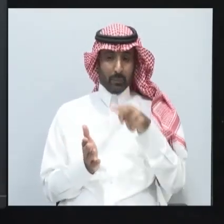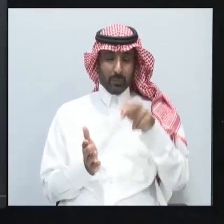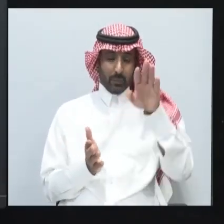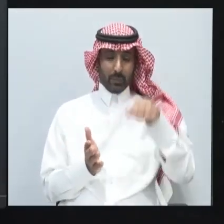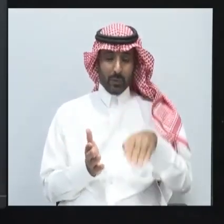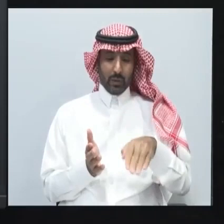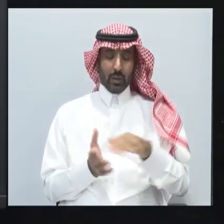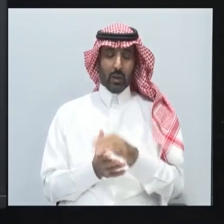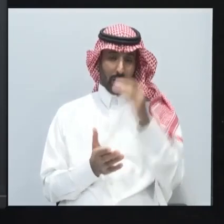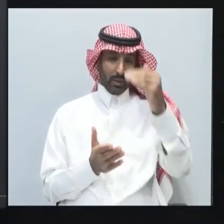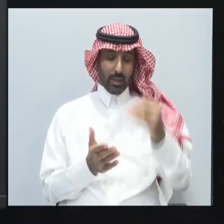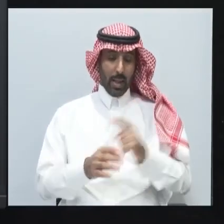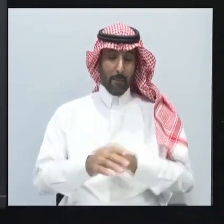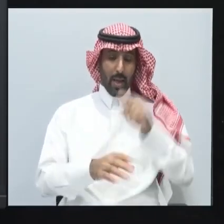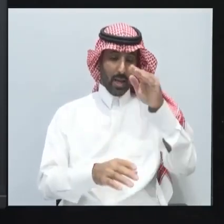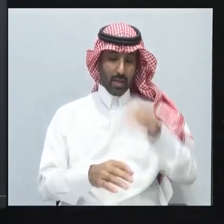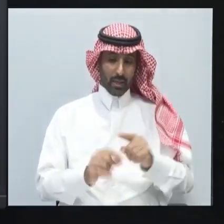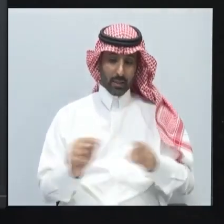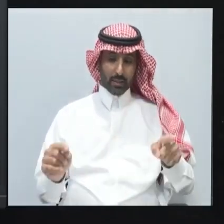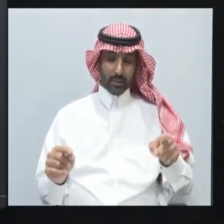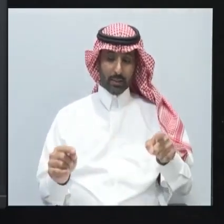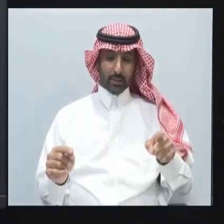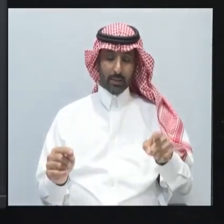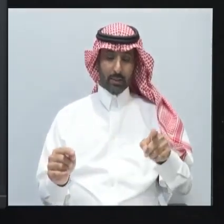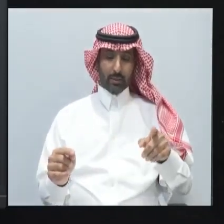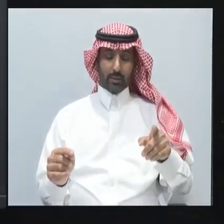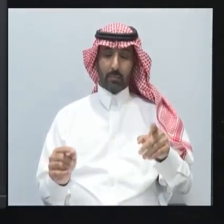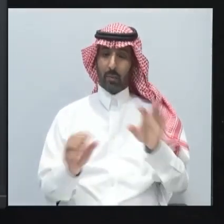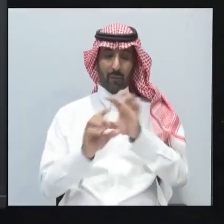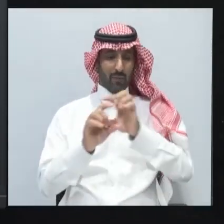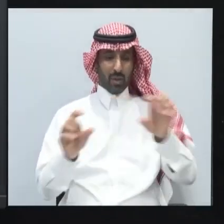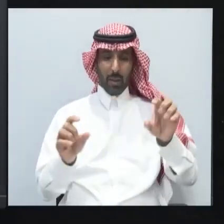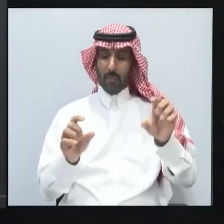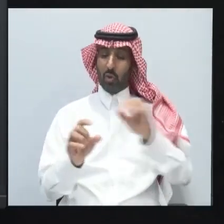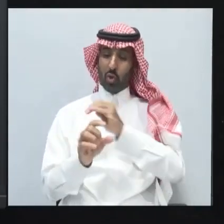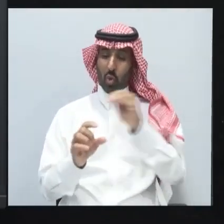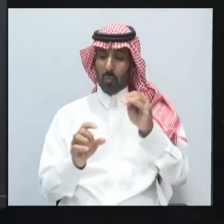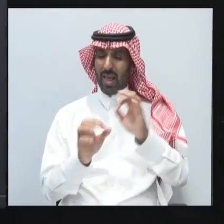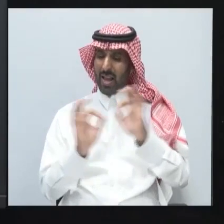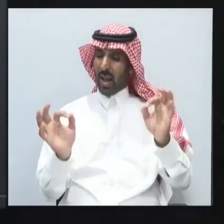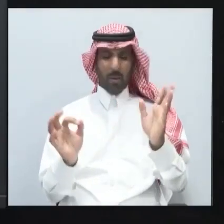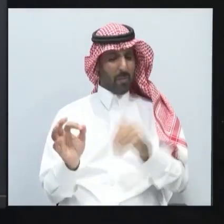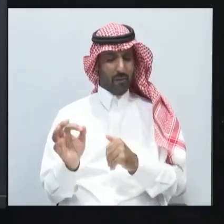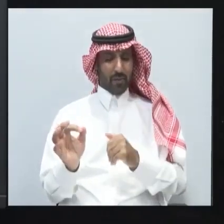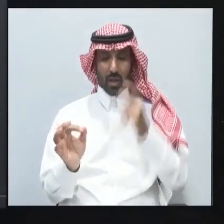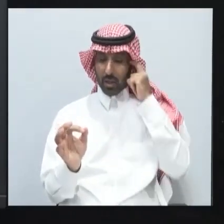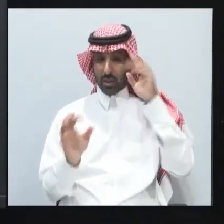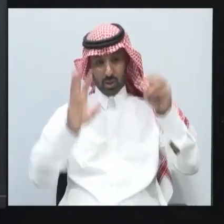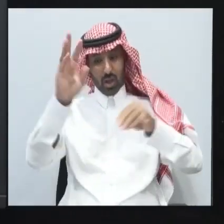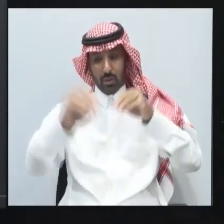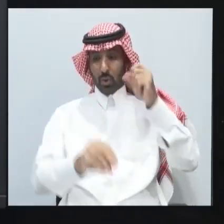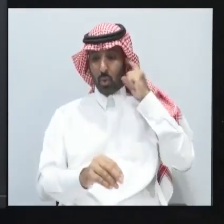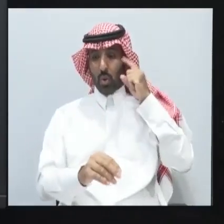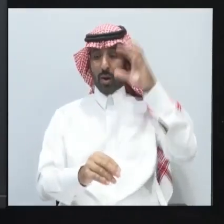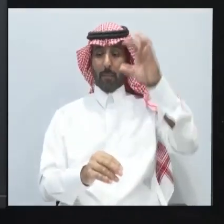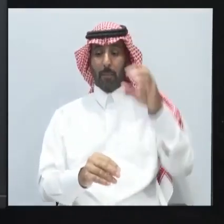from here, the timeline that we have, that we don't have complete sentences. So the idea is just to gather your ideas,